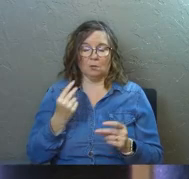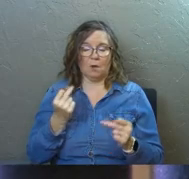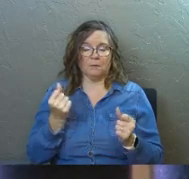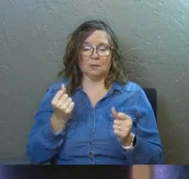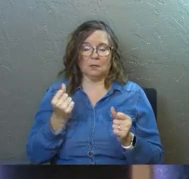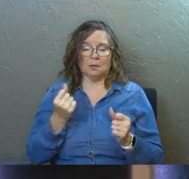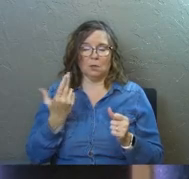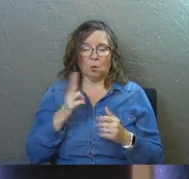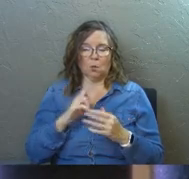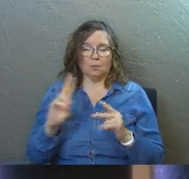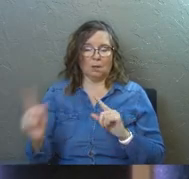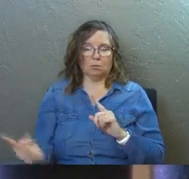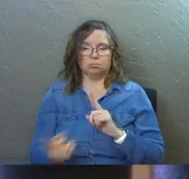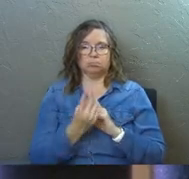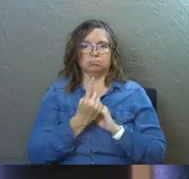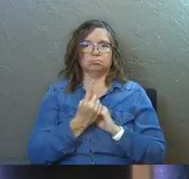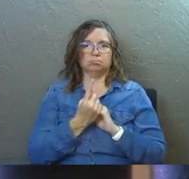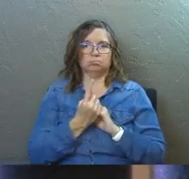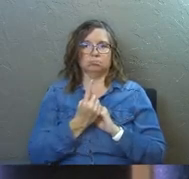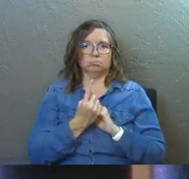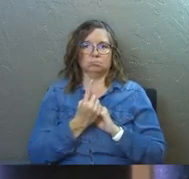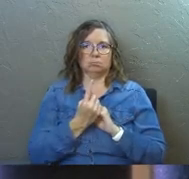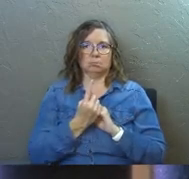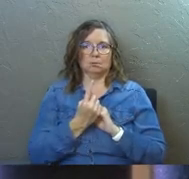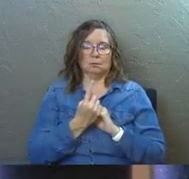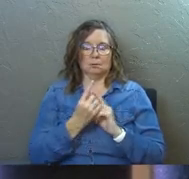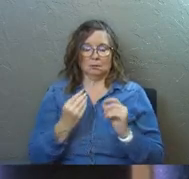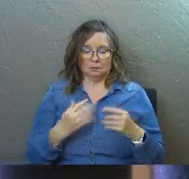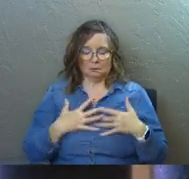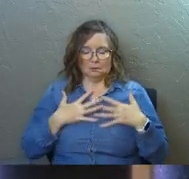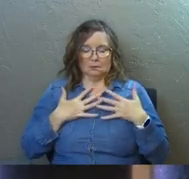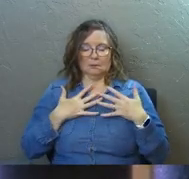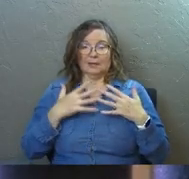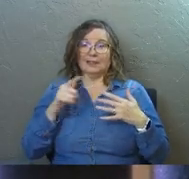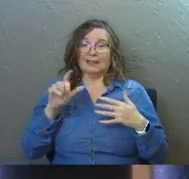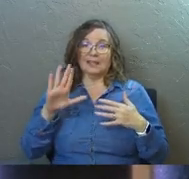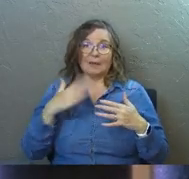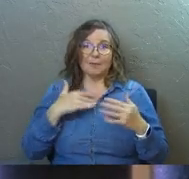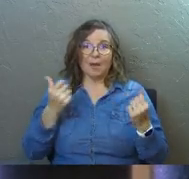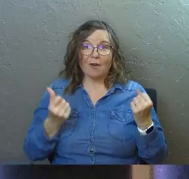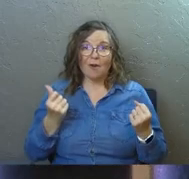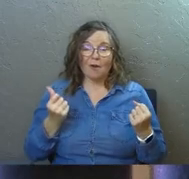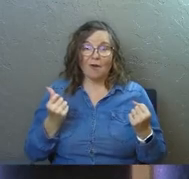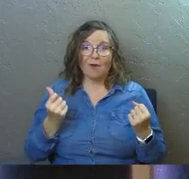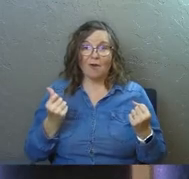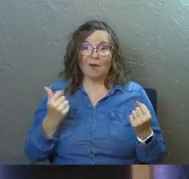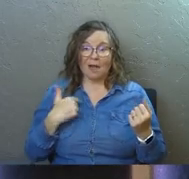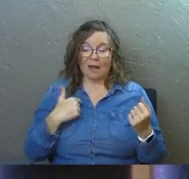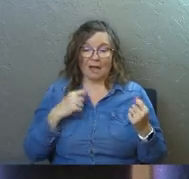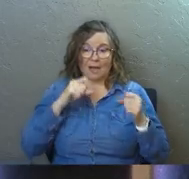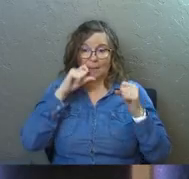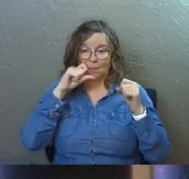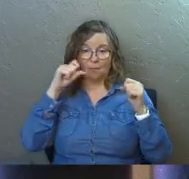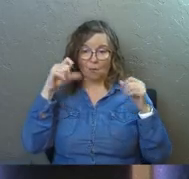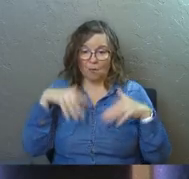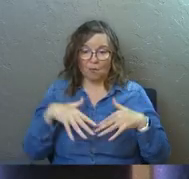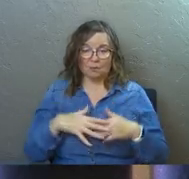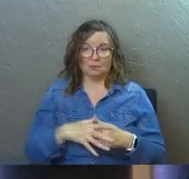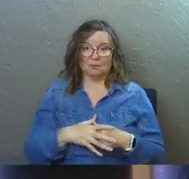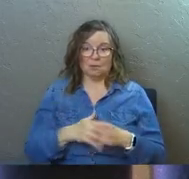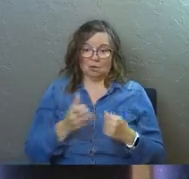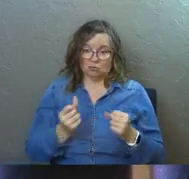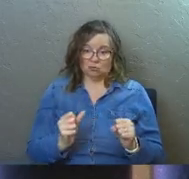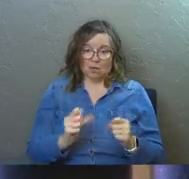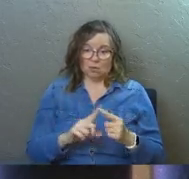all of a sudden, the Holy Spirit came in power into the cab of my car. And I just bawled